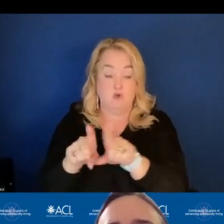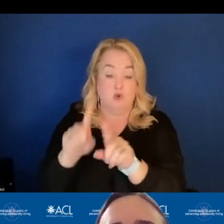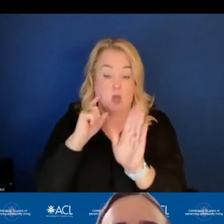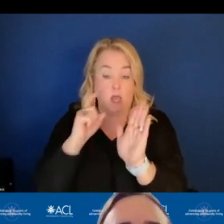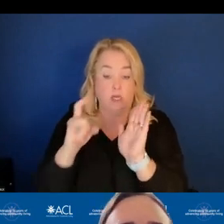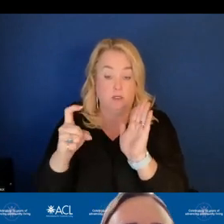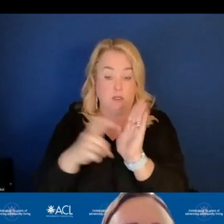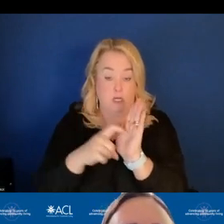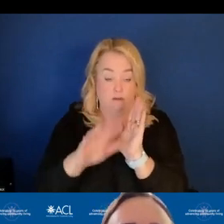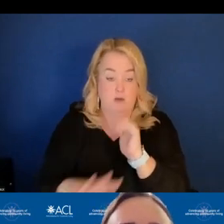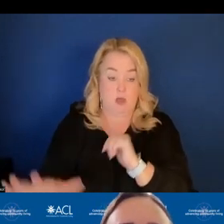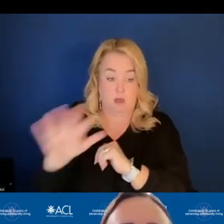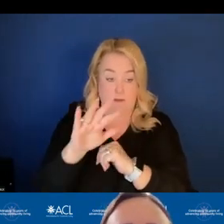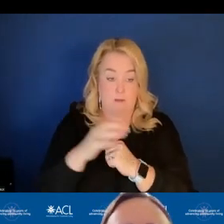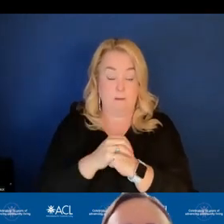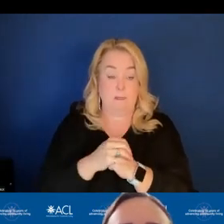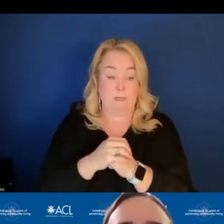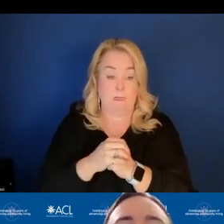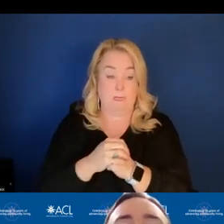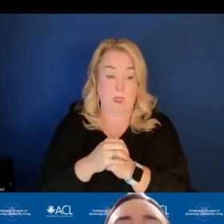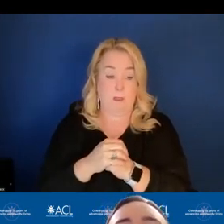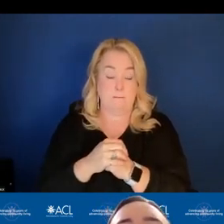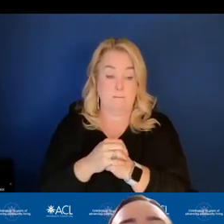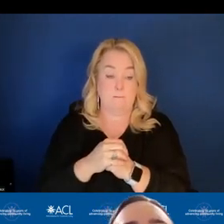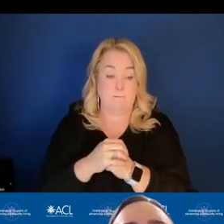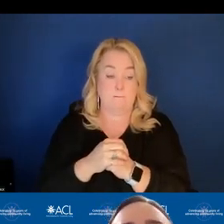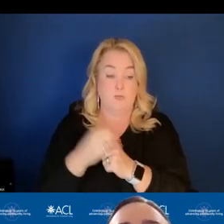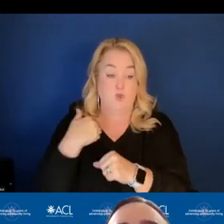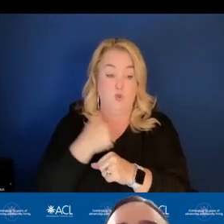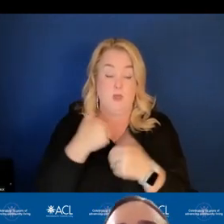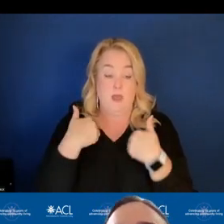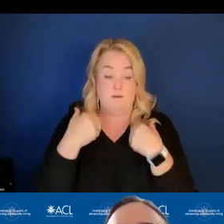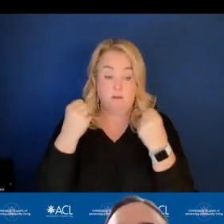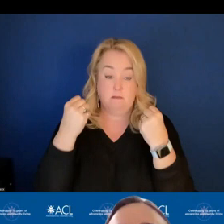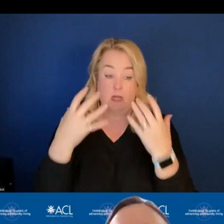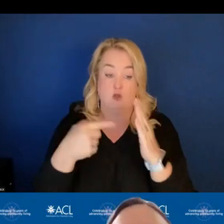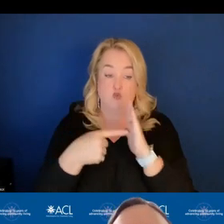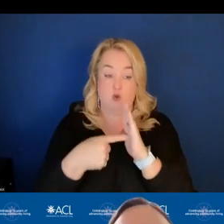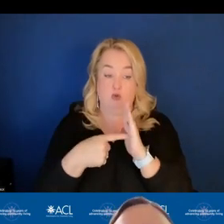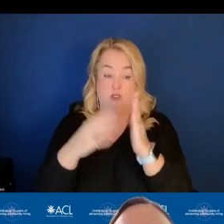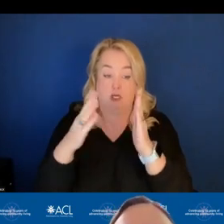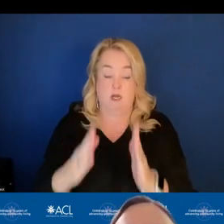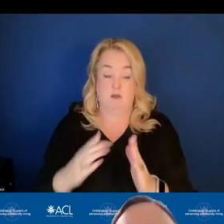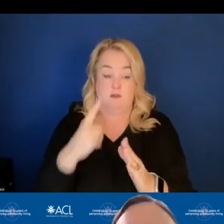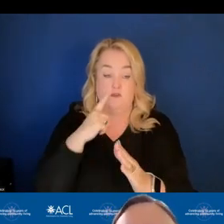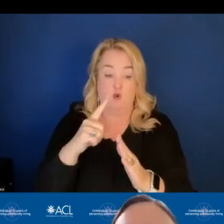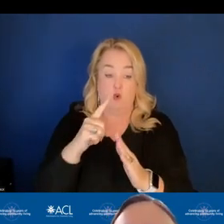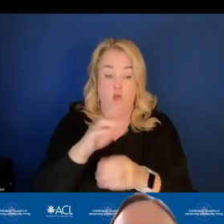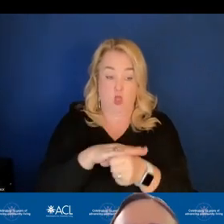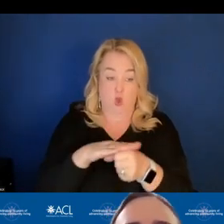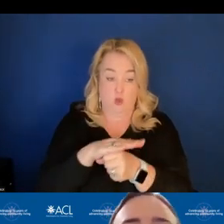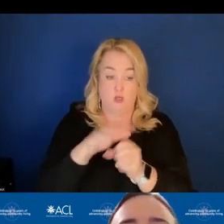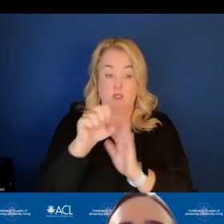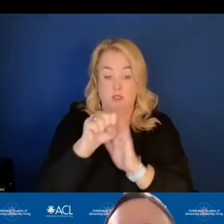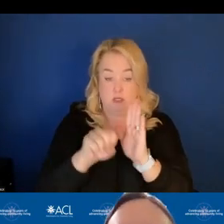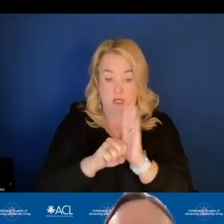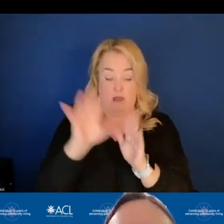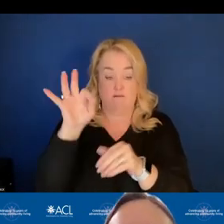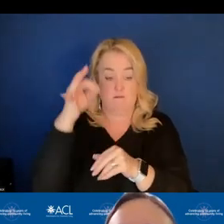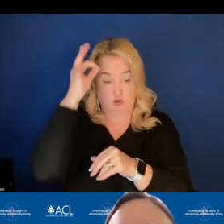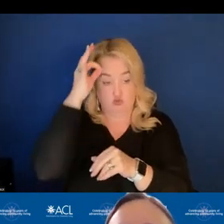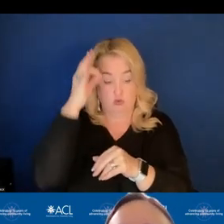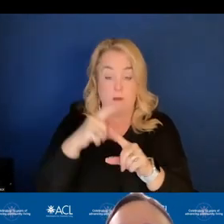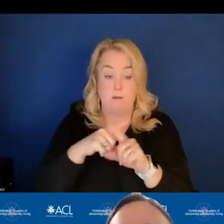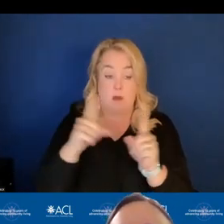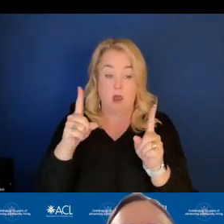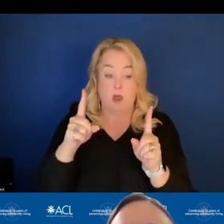those across the platform. We have members representing local, state, and federal governments, but really